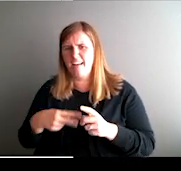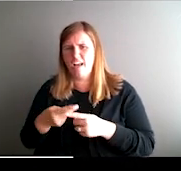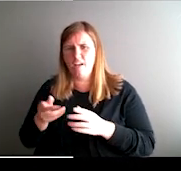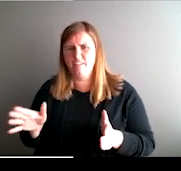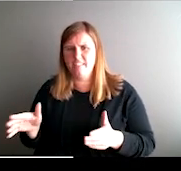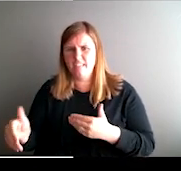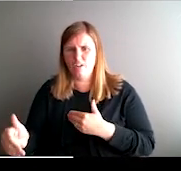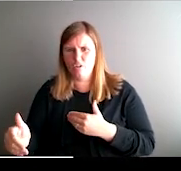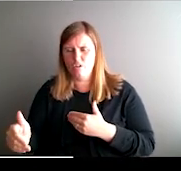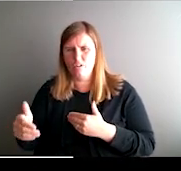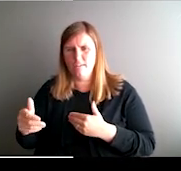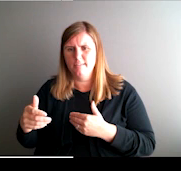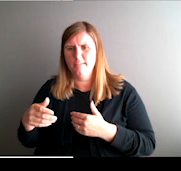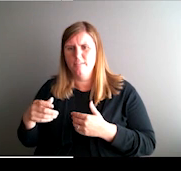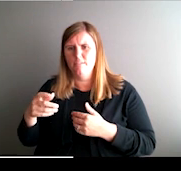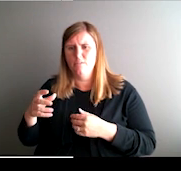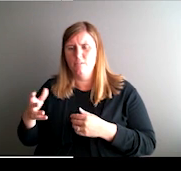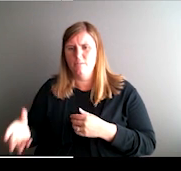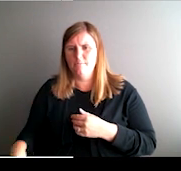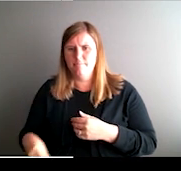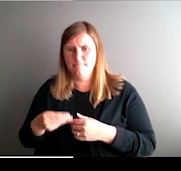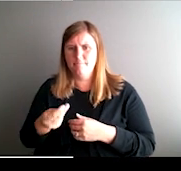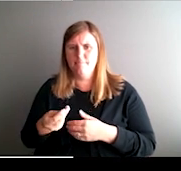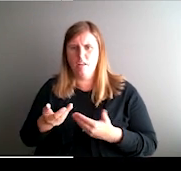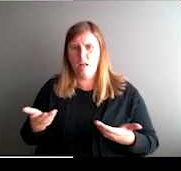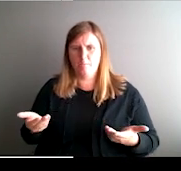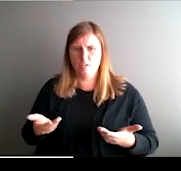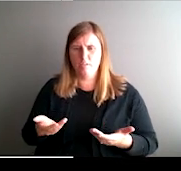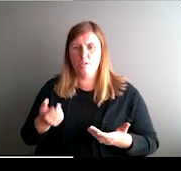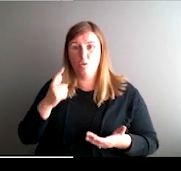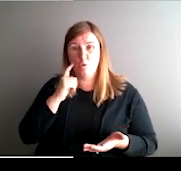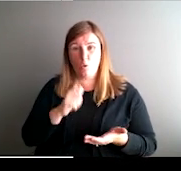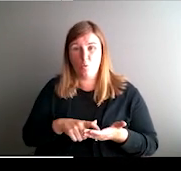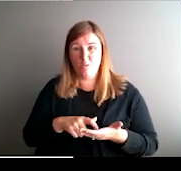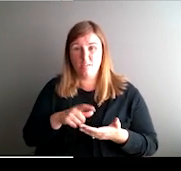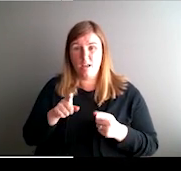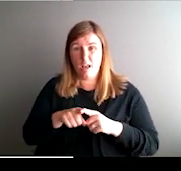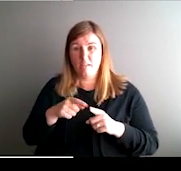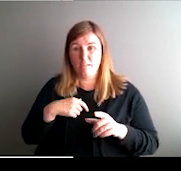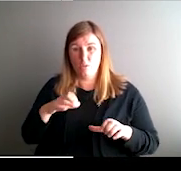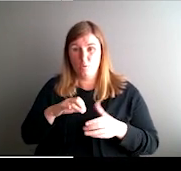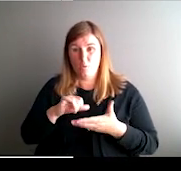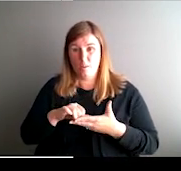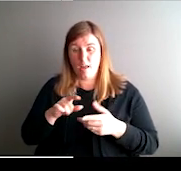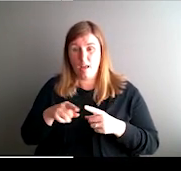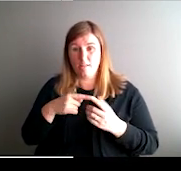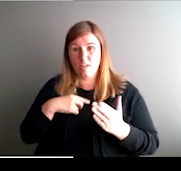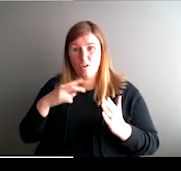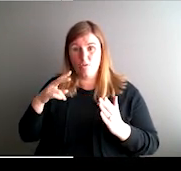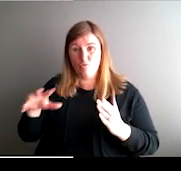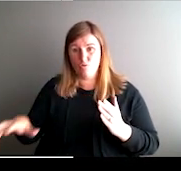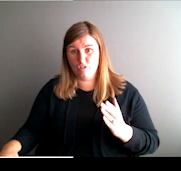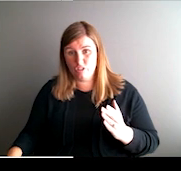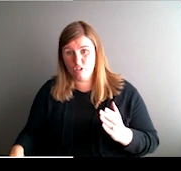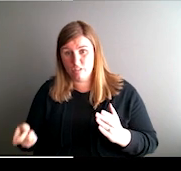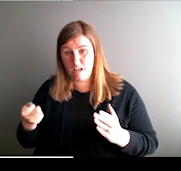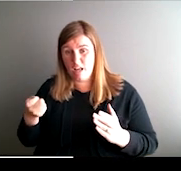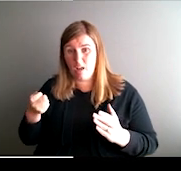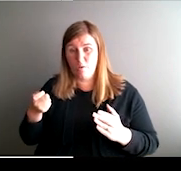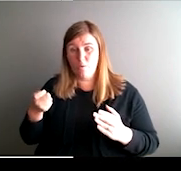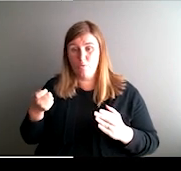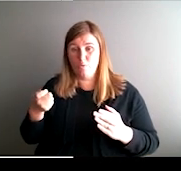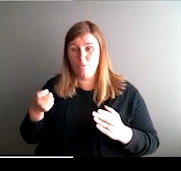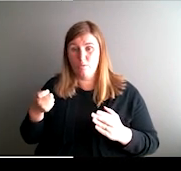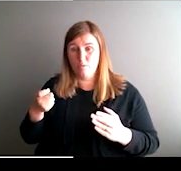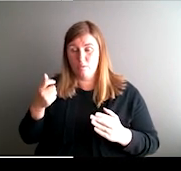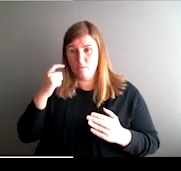container with your object sort, and you're pulling up an object. Notice that as I do that, as I reach down to pull up an